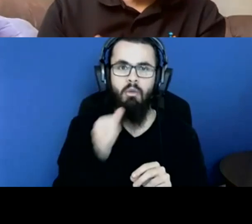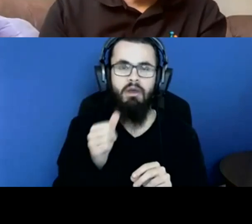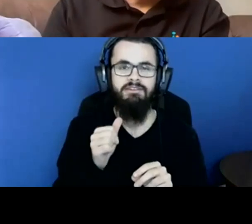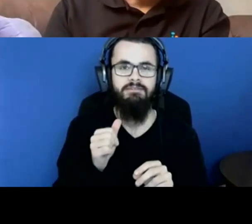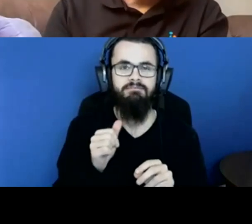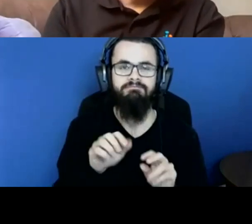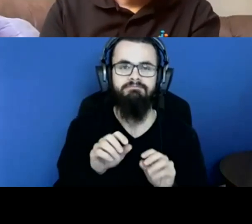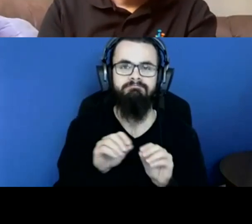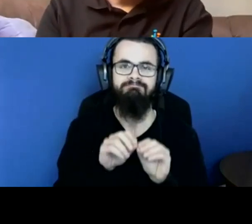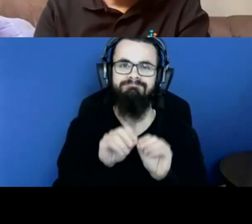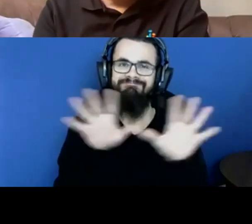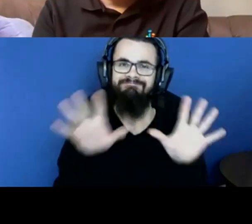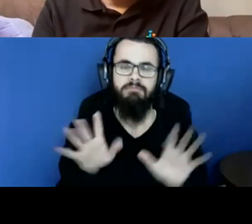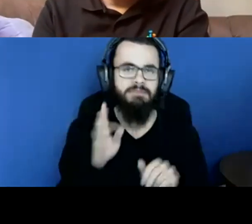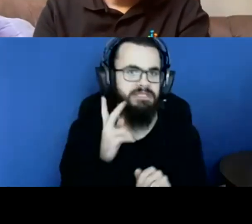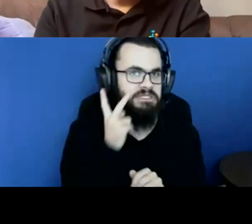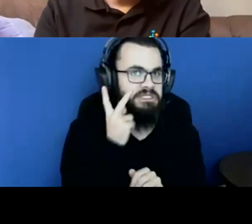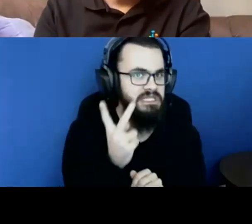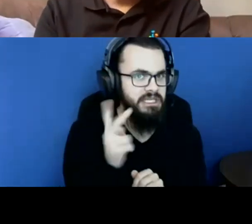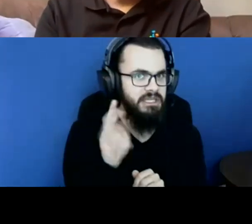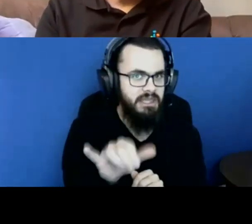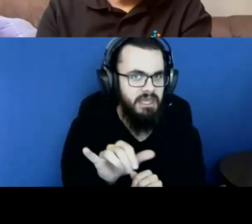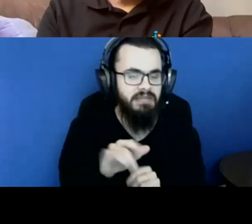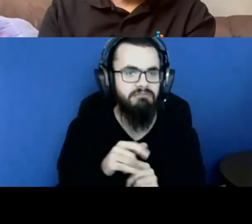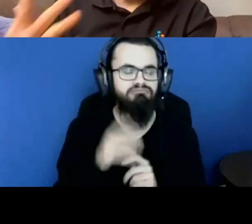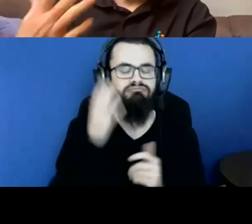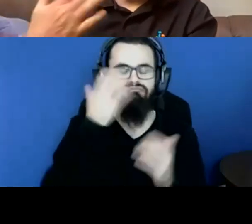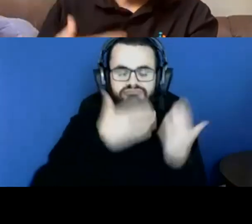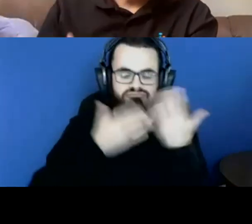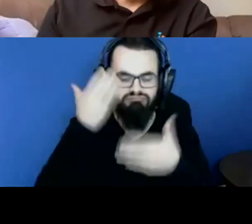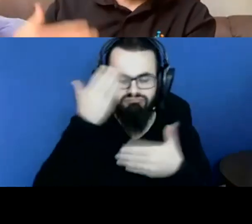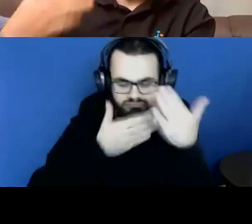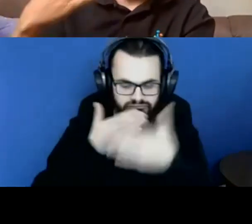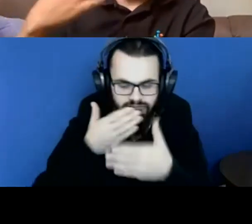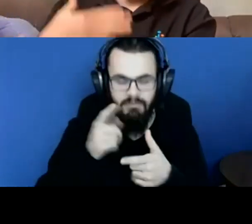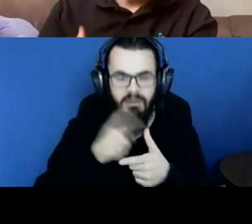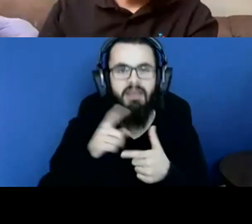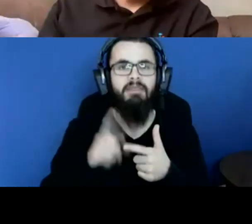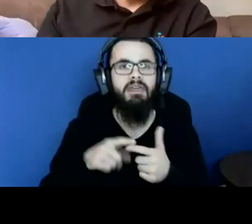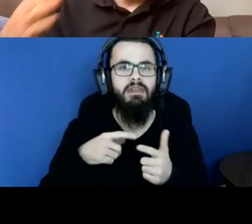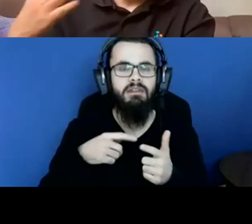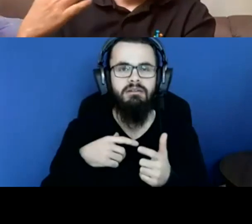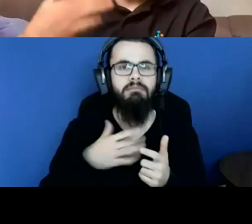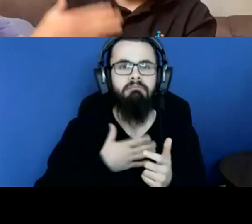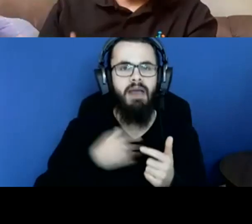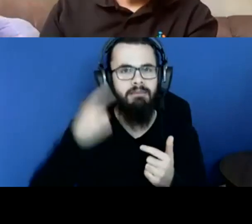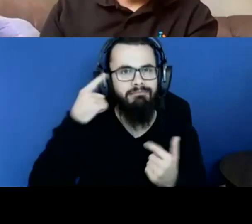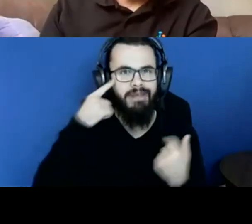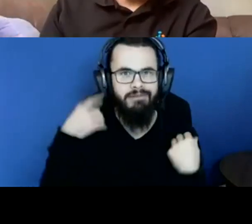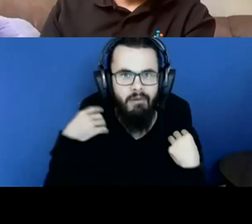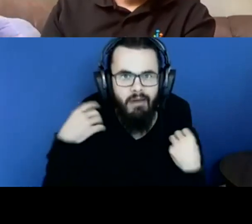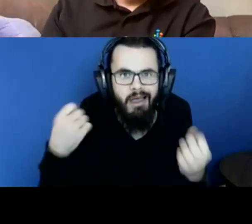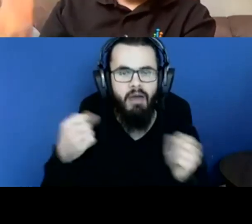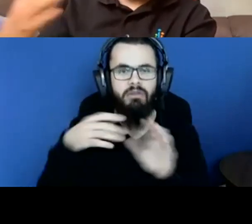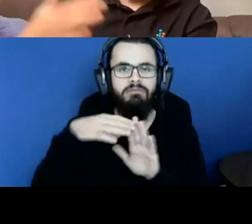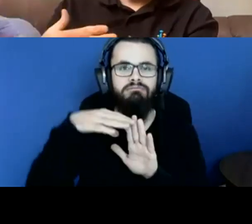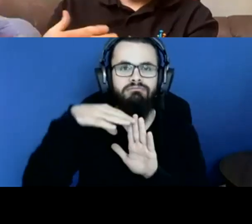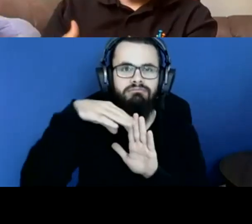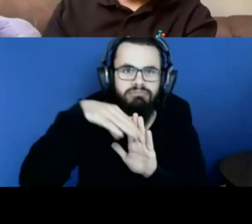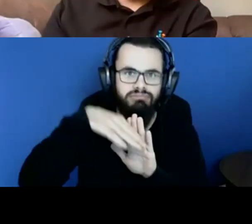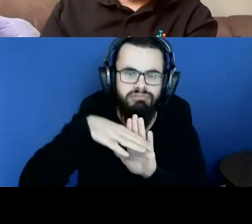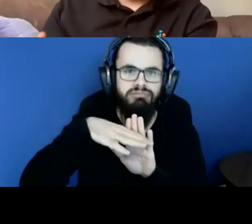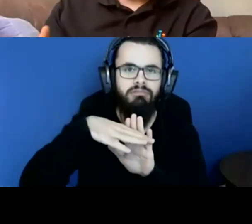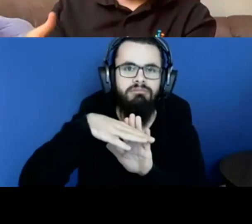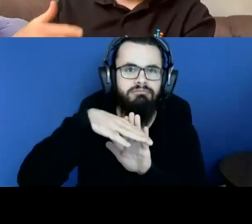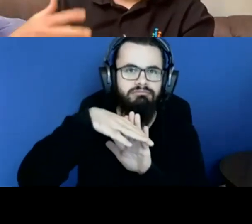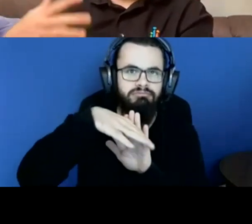really doing that. But then my mental health kept falling down and falling down because I